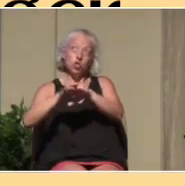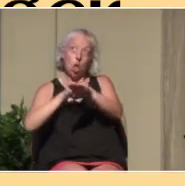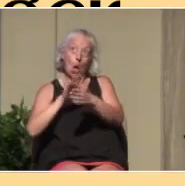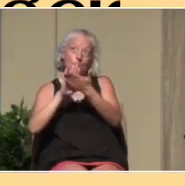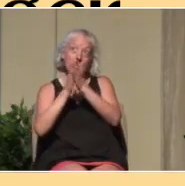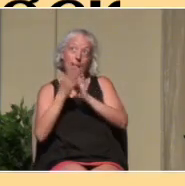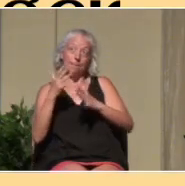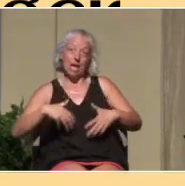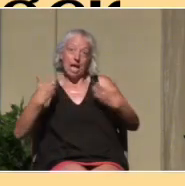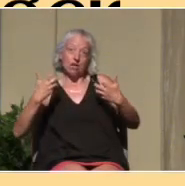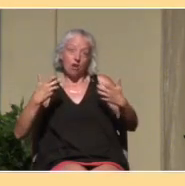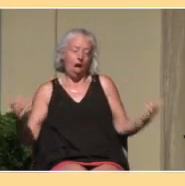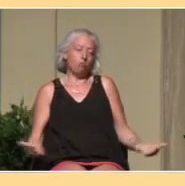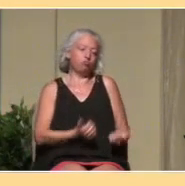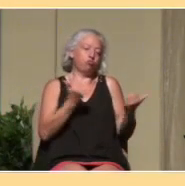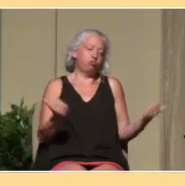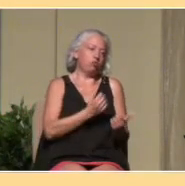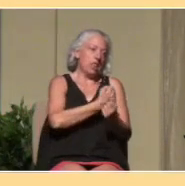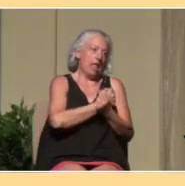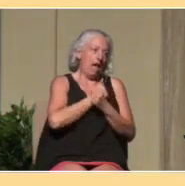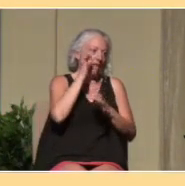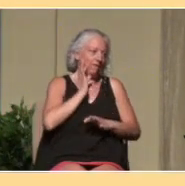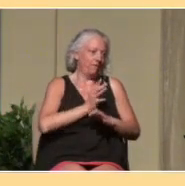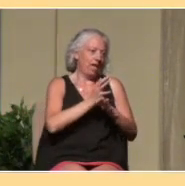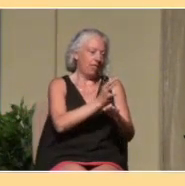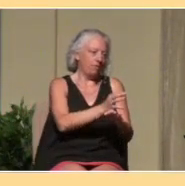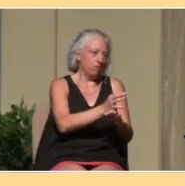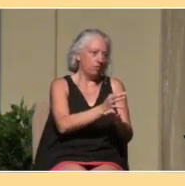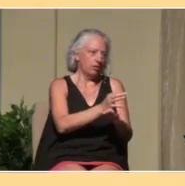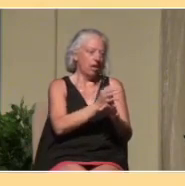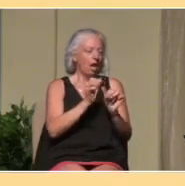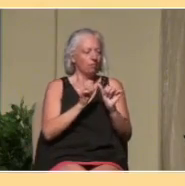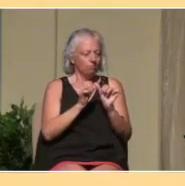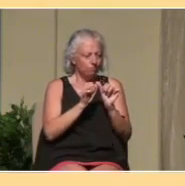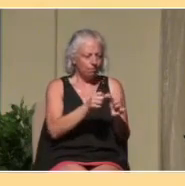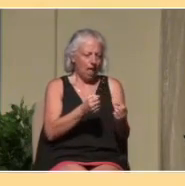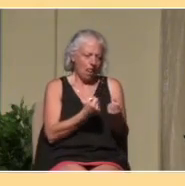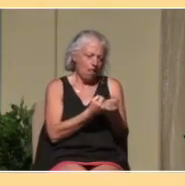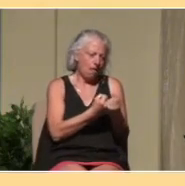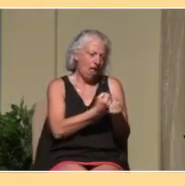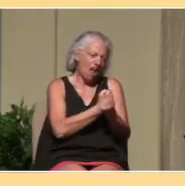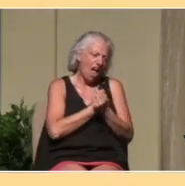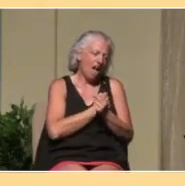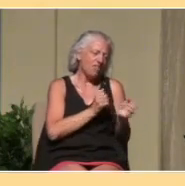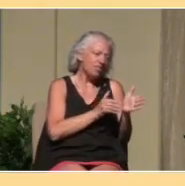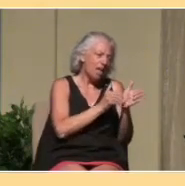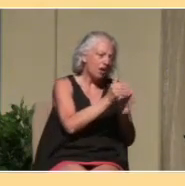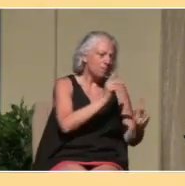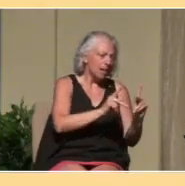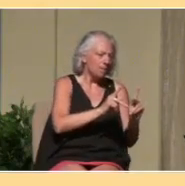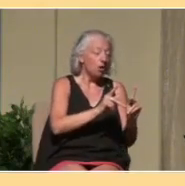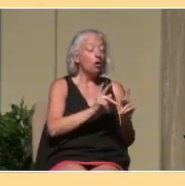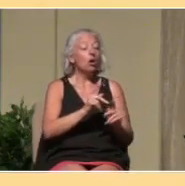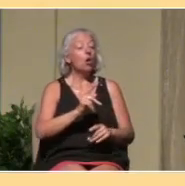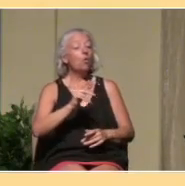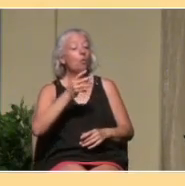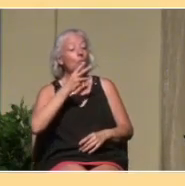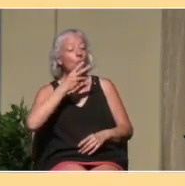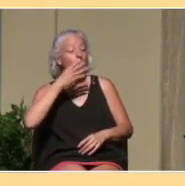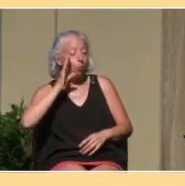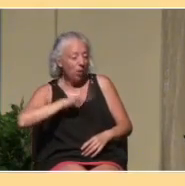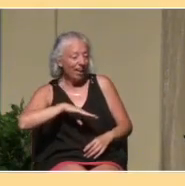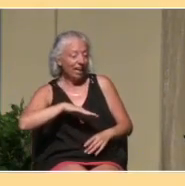anger, abounding in love and faithfulness, maintaining love to thousands, and forgiving wickedness, rebellion, and